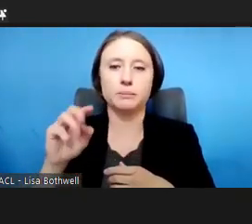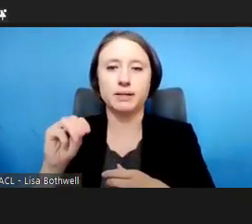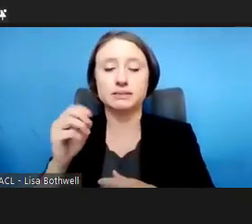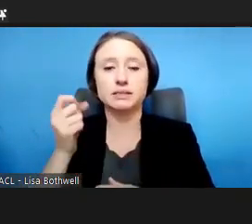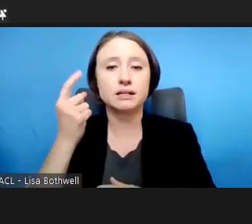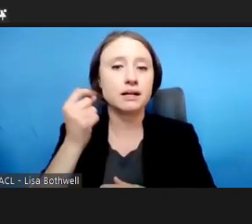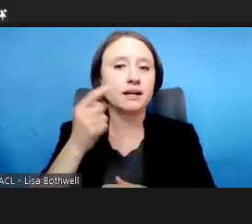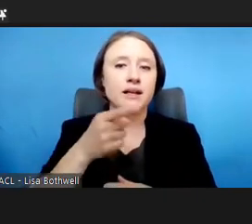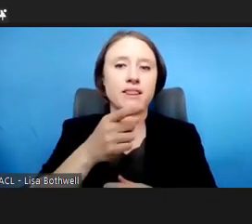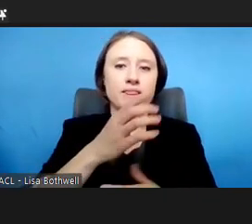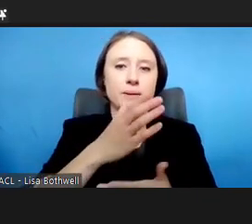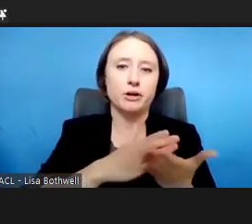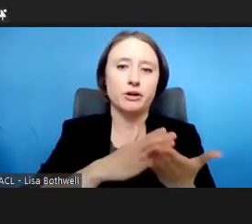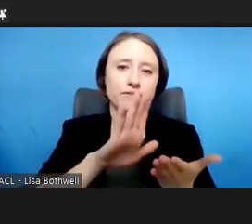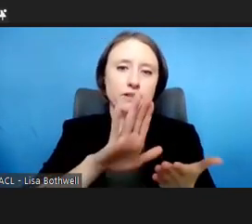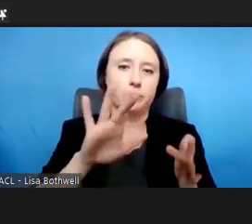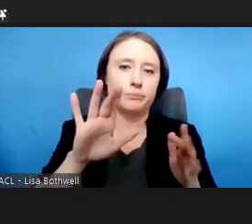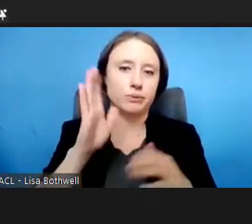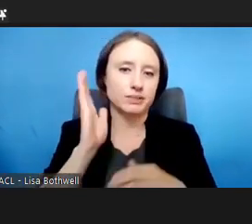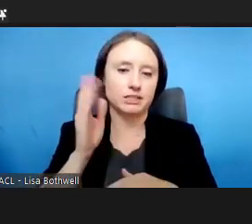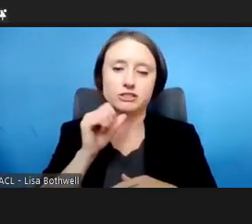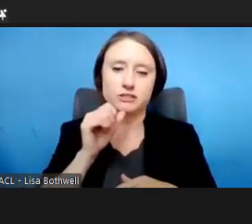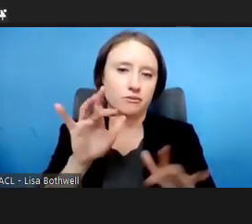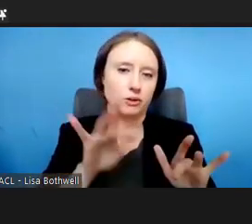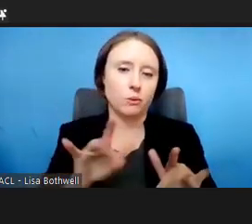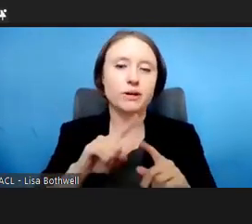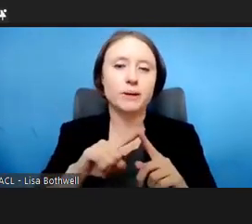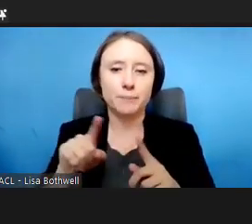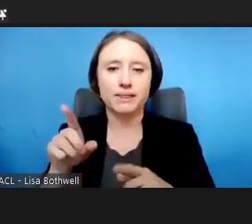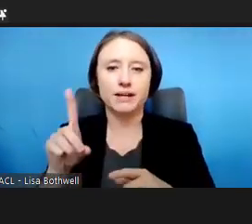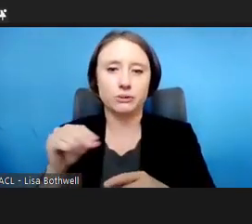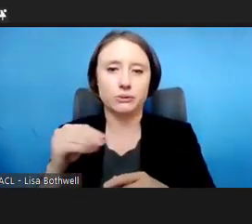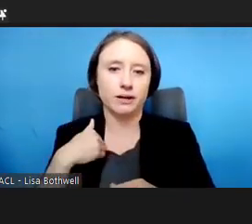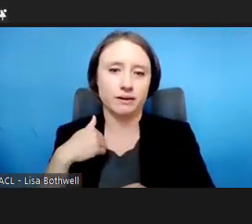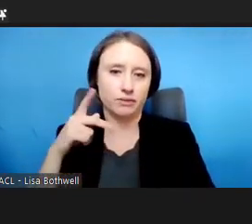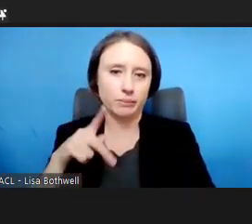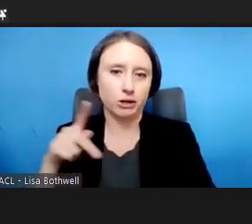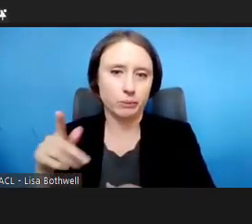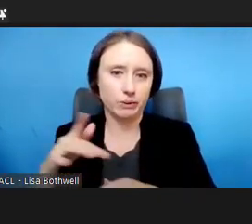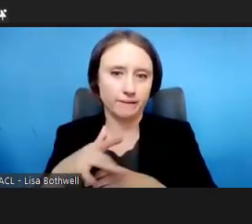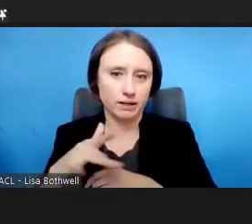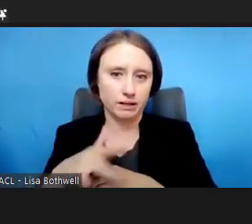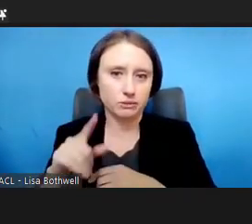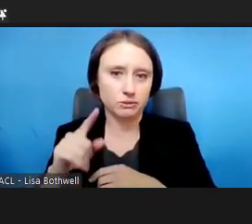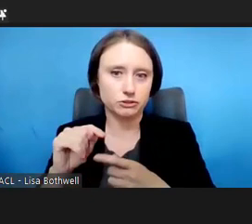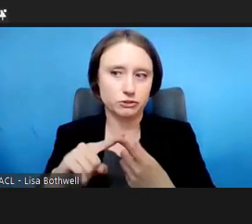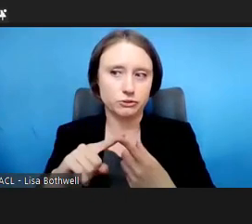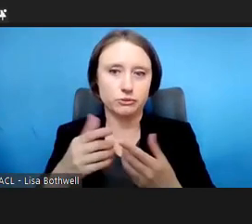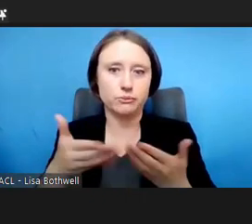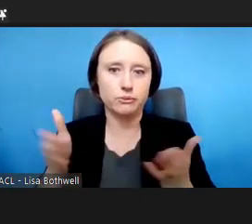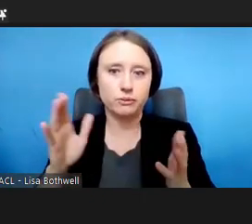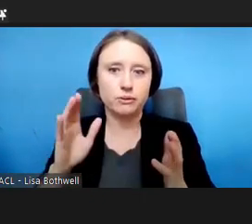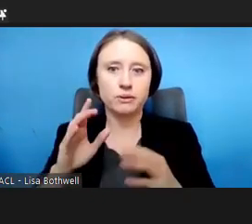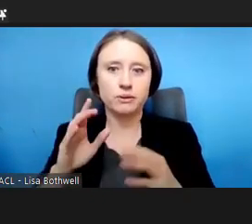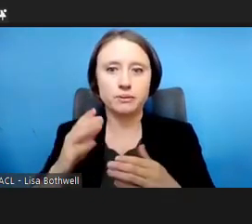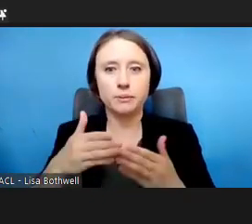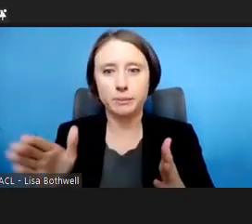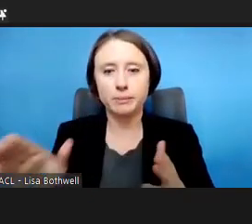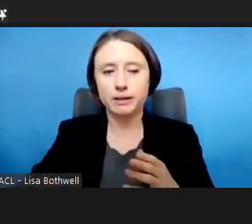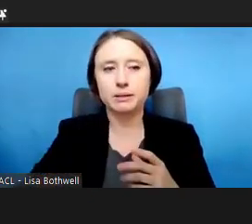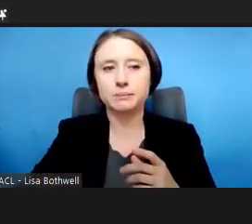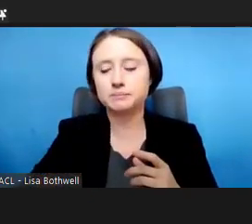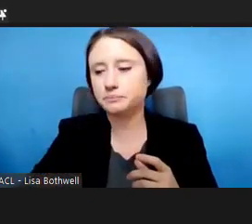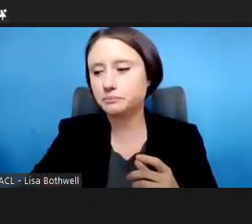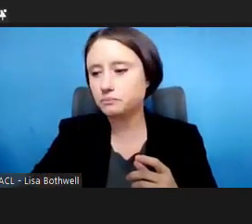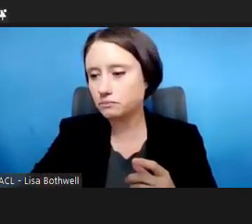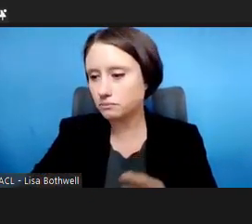information and guidance on telehealth and telemedicine. They did a presentation on this during a telehealth